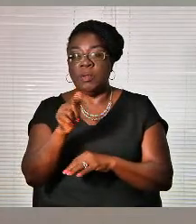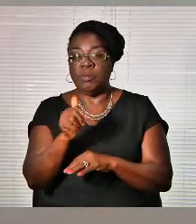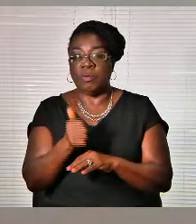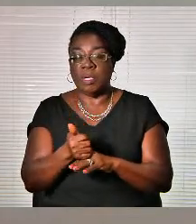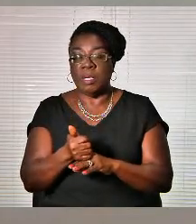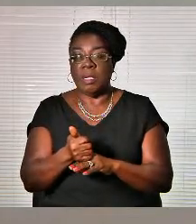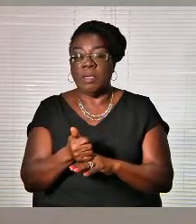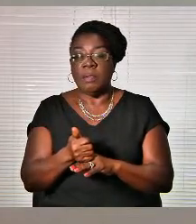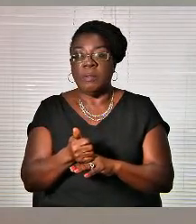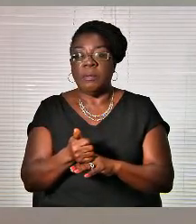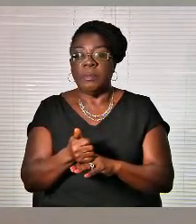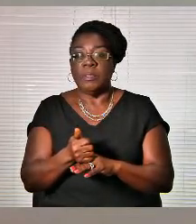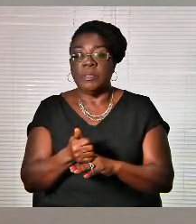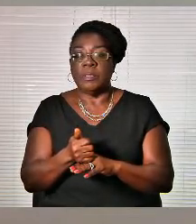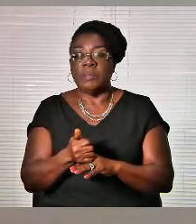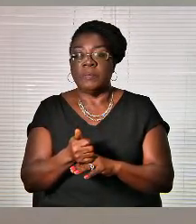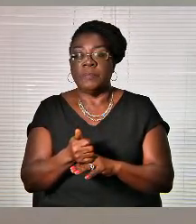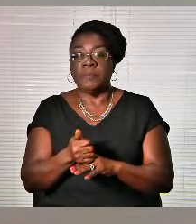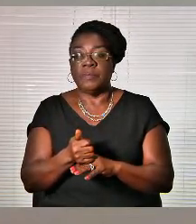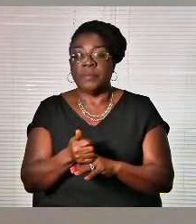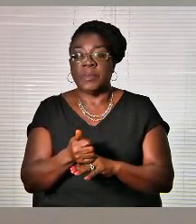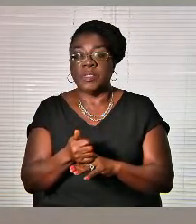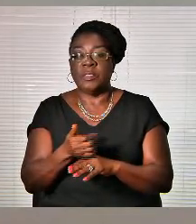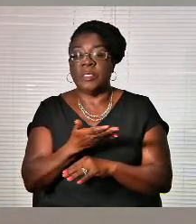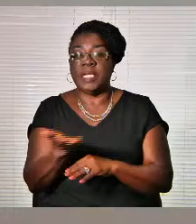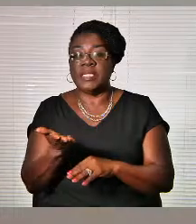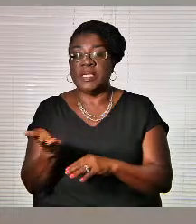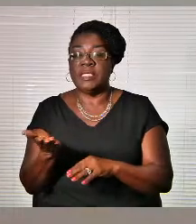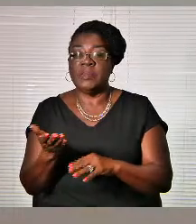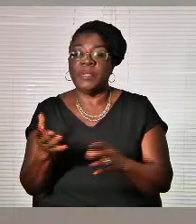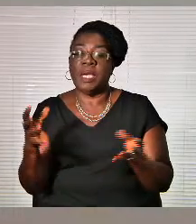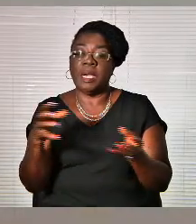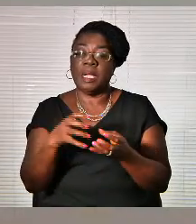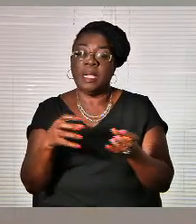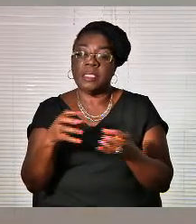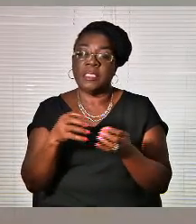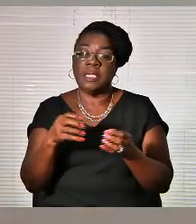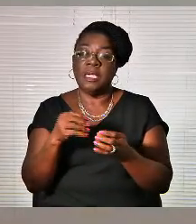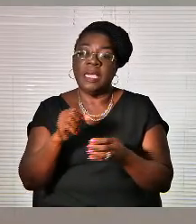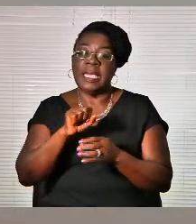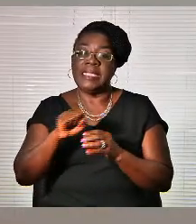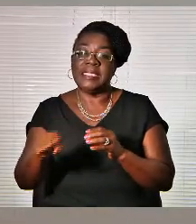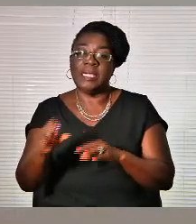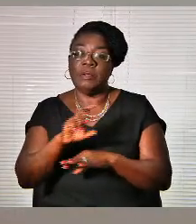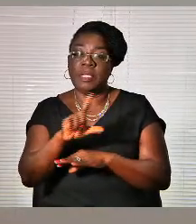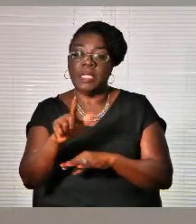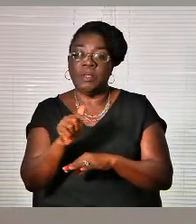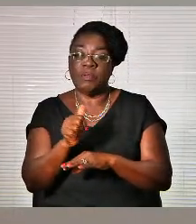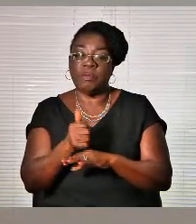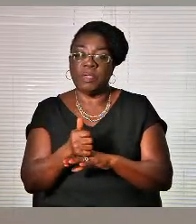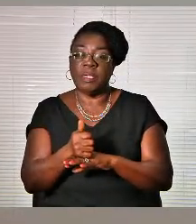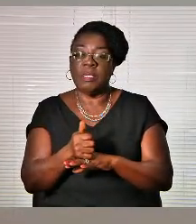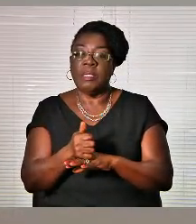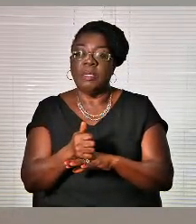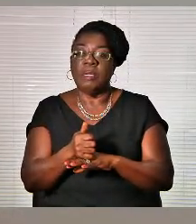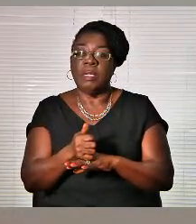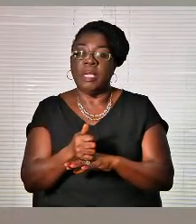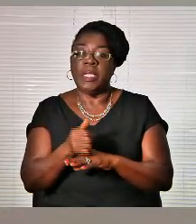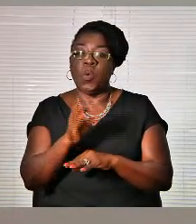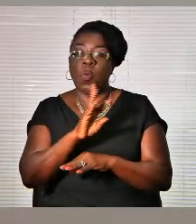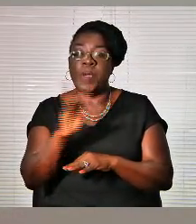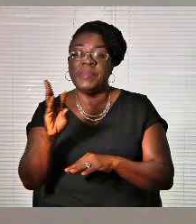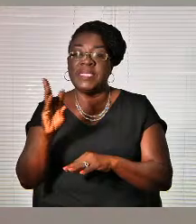do think that there appears to be a cluster in South Eleuthera, and we are thinking it may be in the Wims's Bight